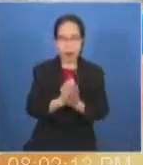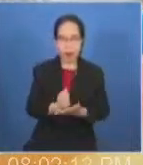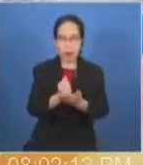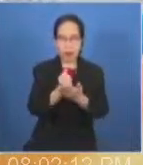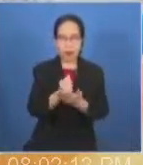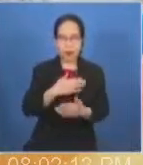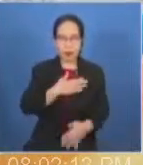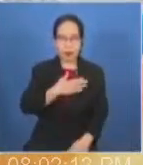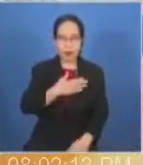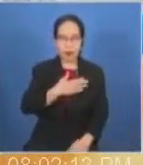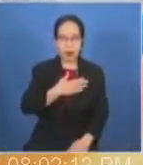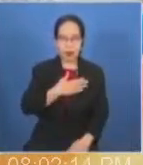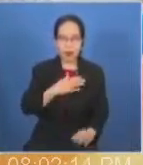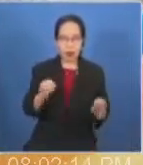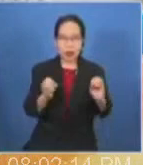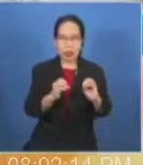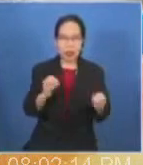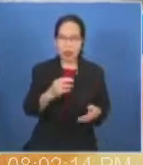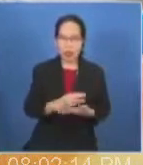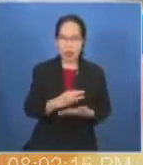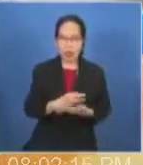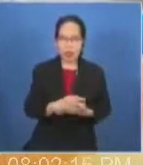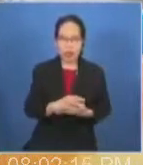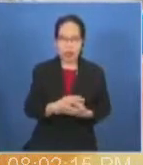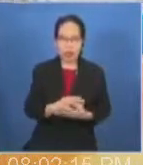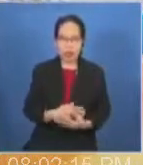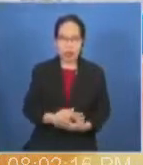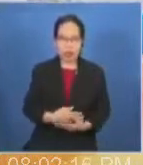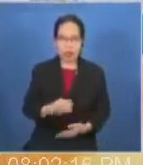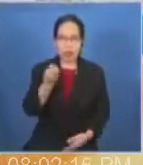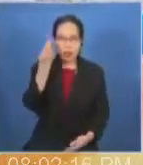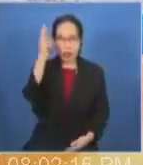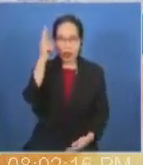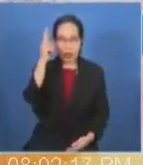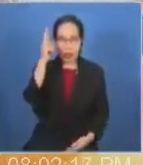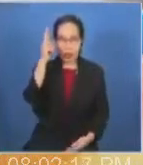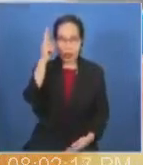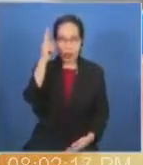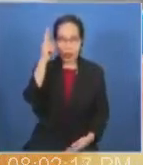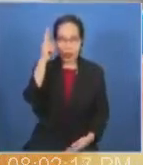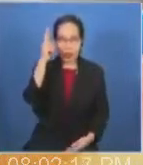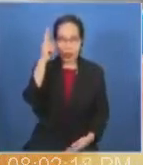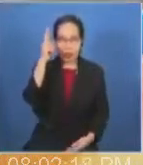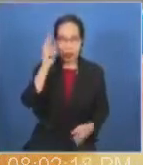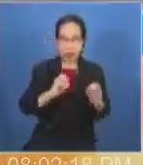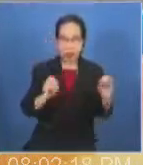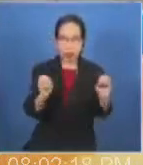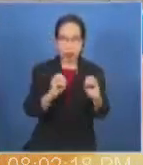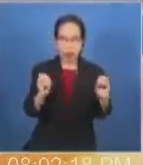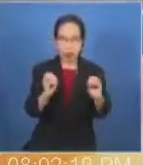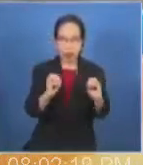Sir, I'd like to ask for help. Sir, I don't have money. Sir,